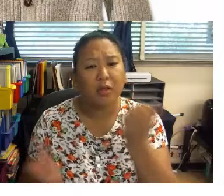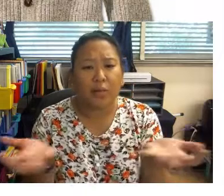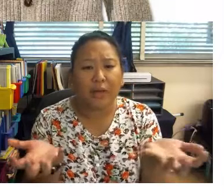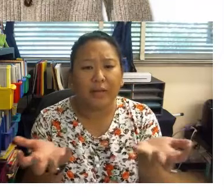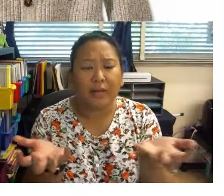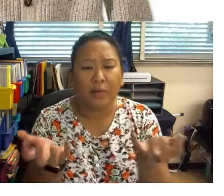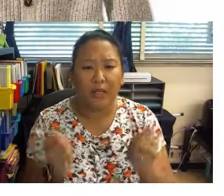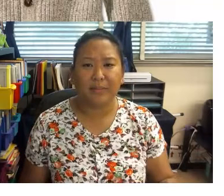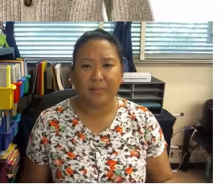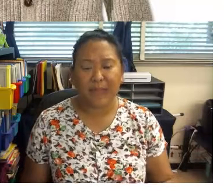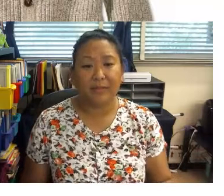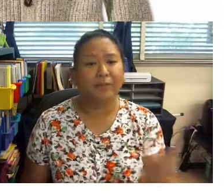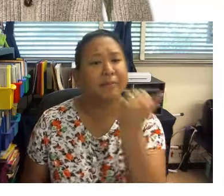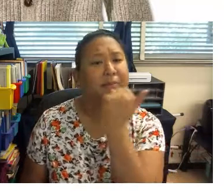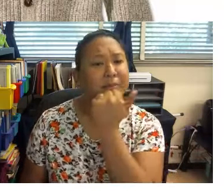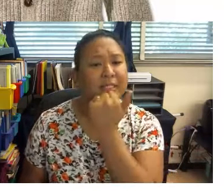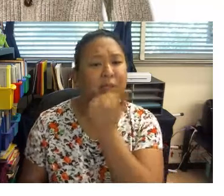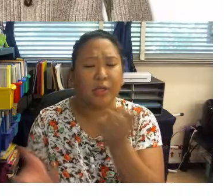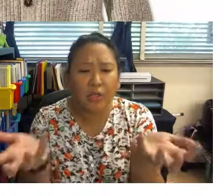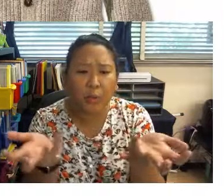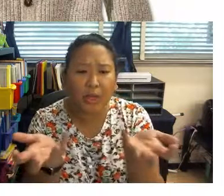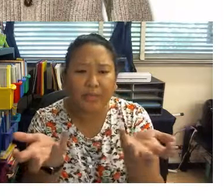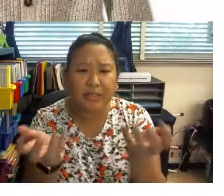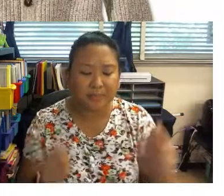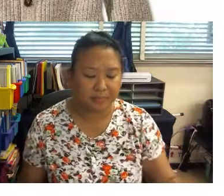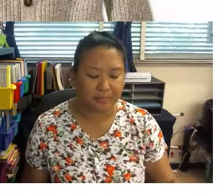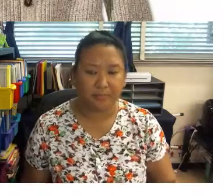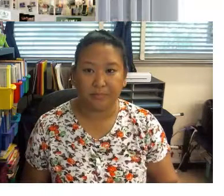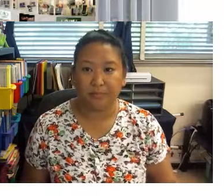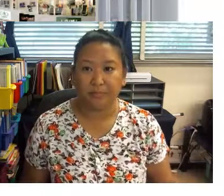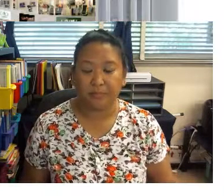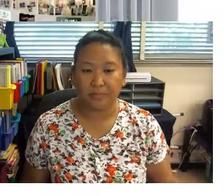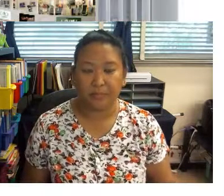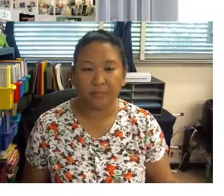Material, what? What is it made of? Material, what?